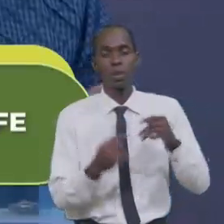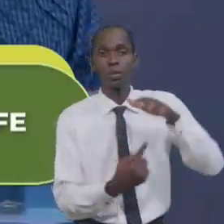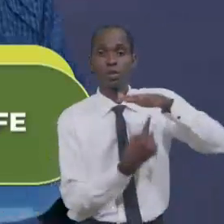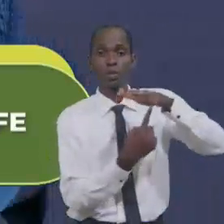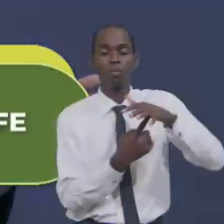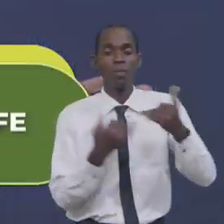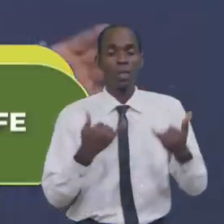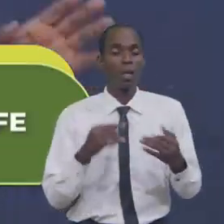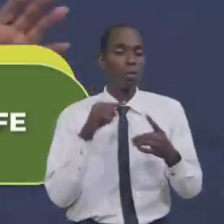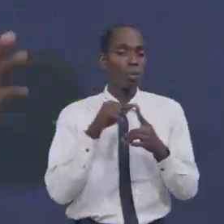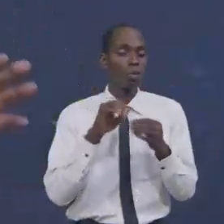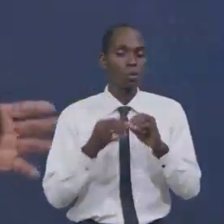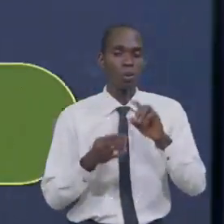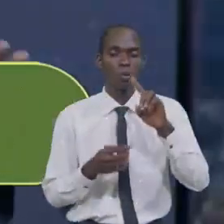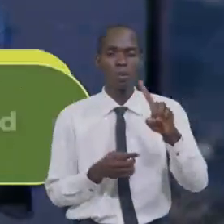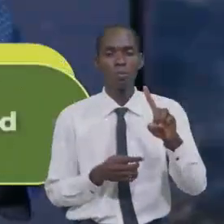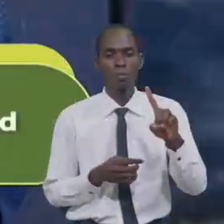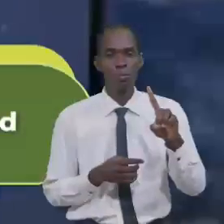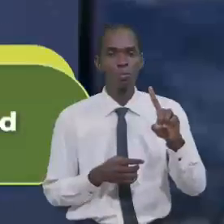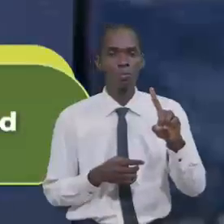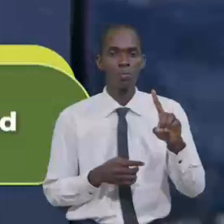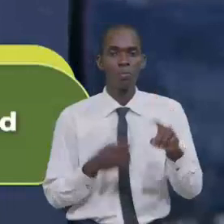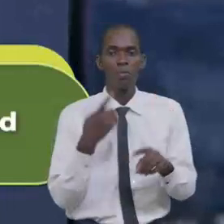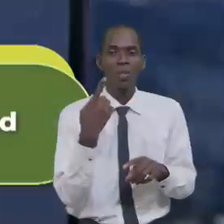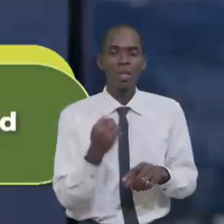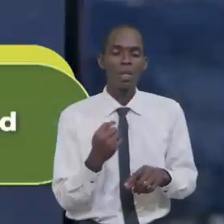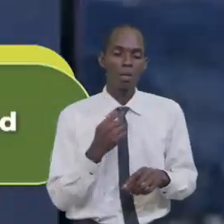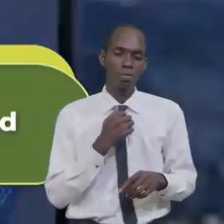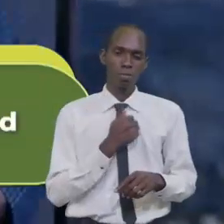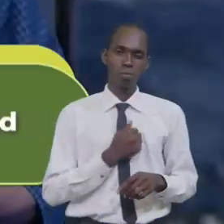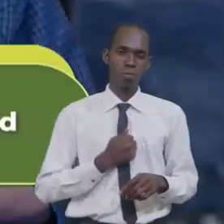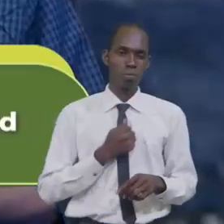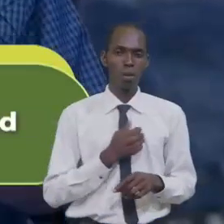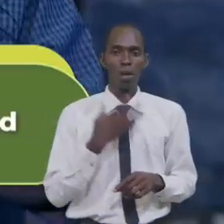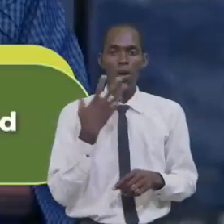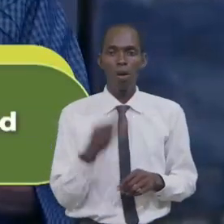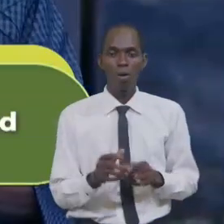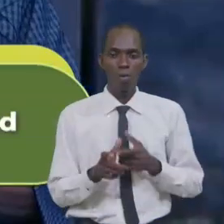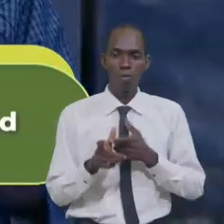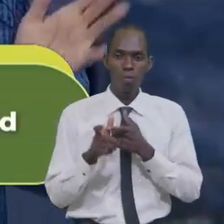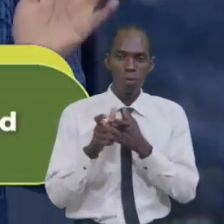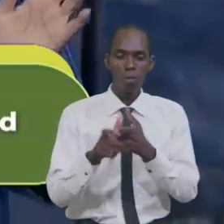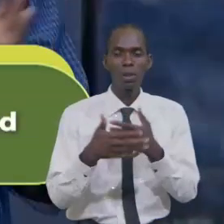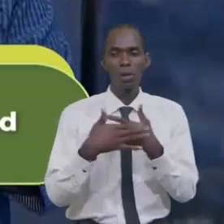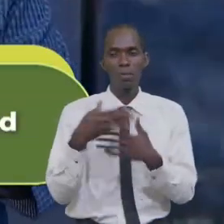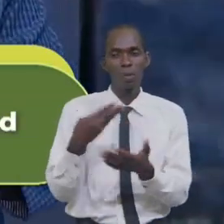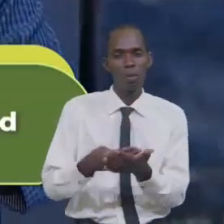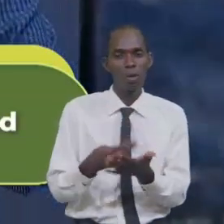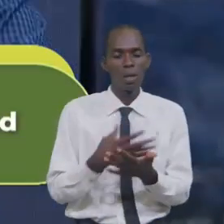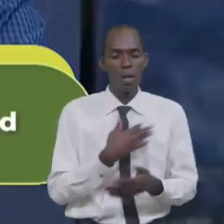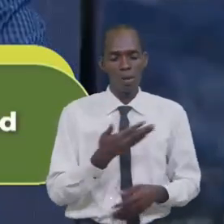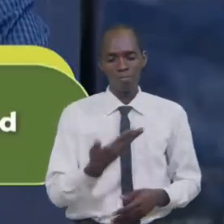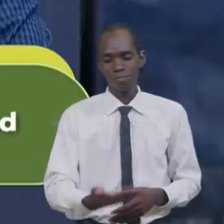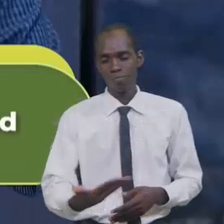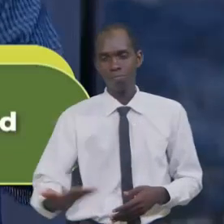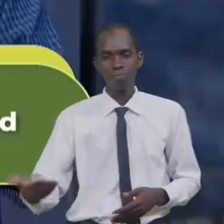of pursuing money and materialism. The people who think all